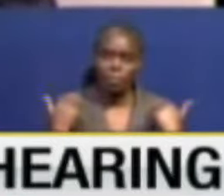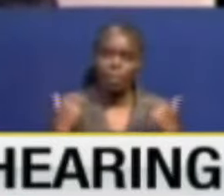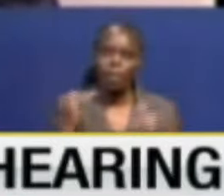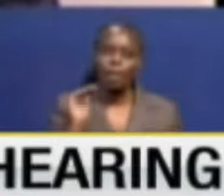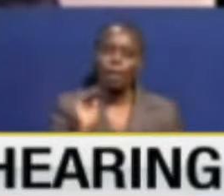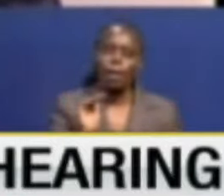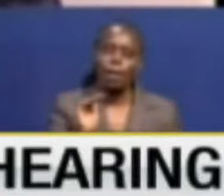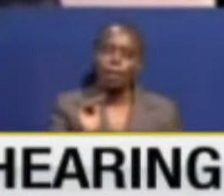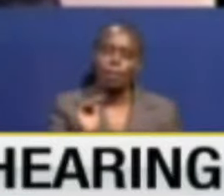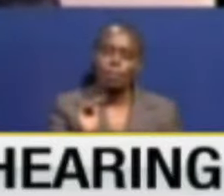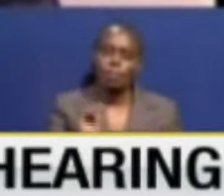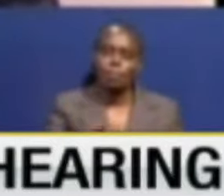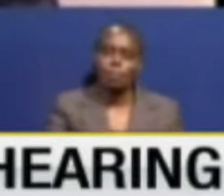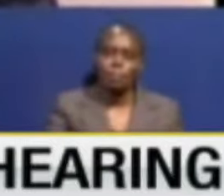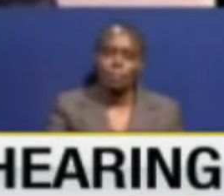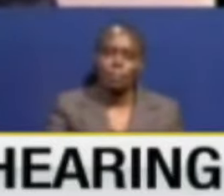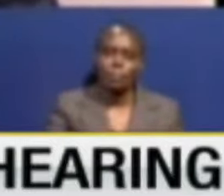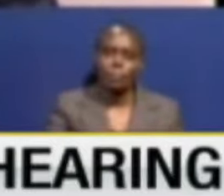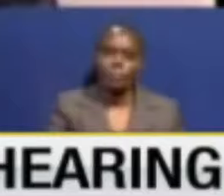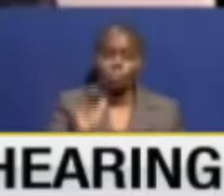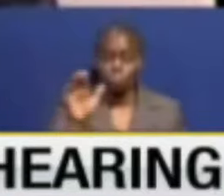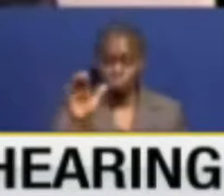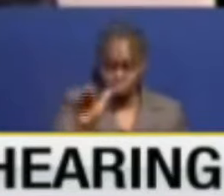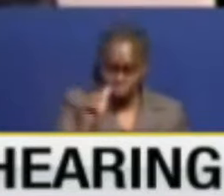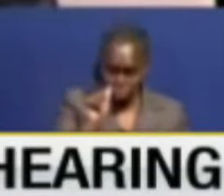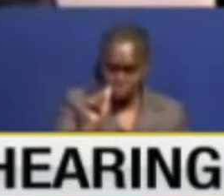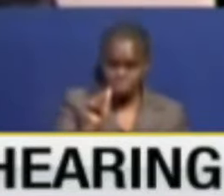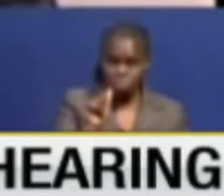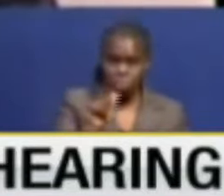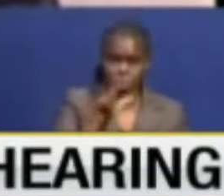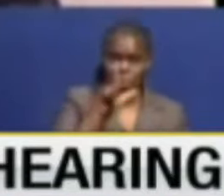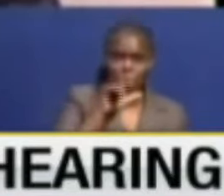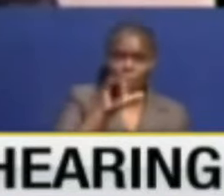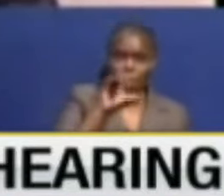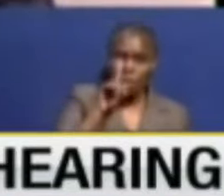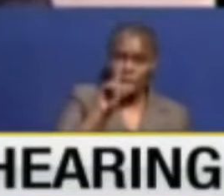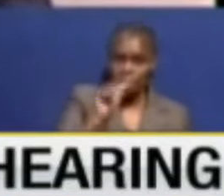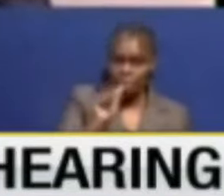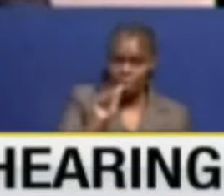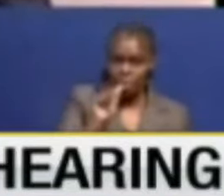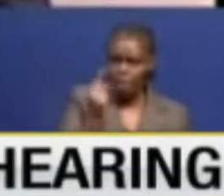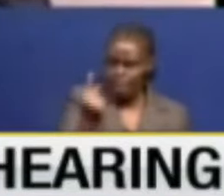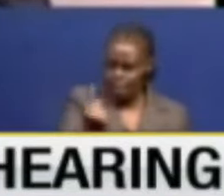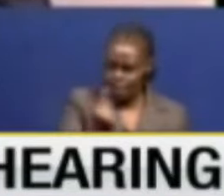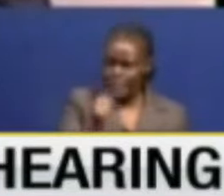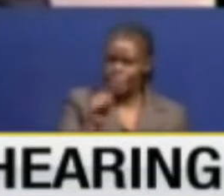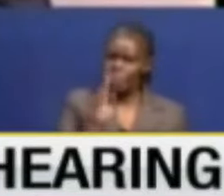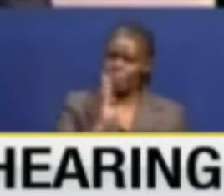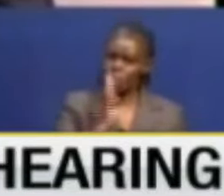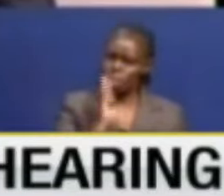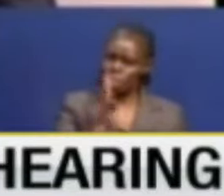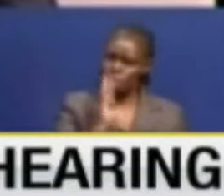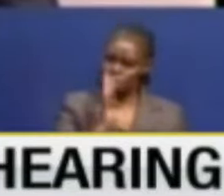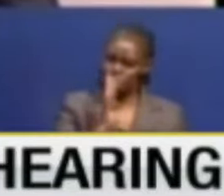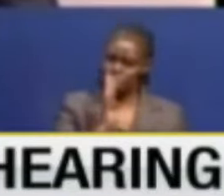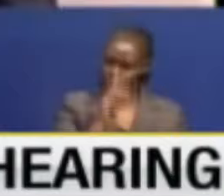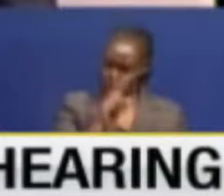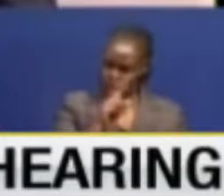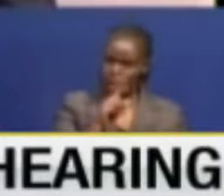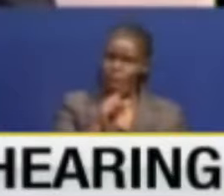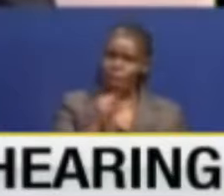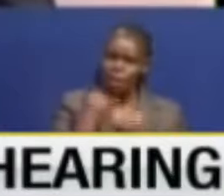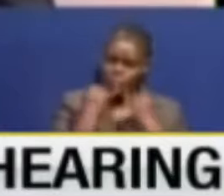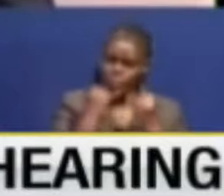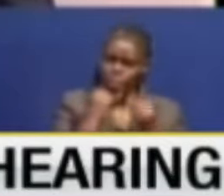seeks to summon the one Linda to come and speak to the authenticity of